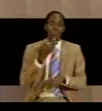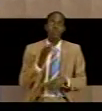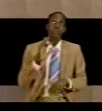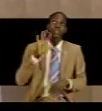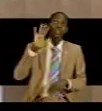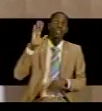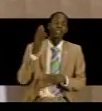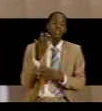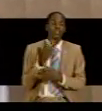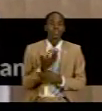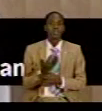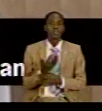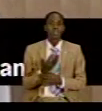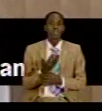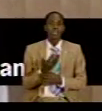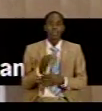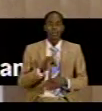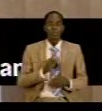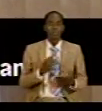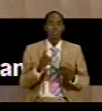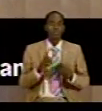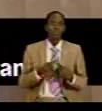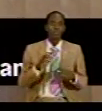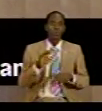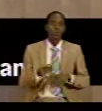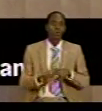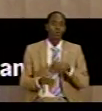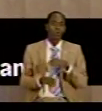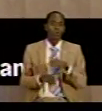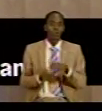your hand. I want to